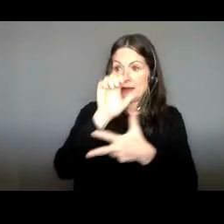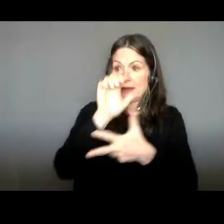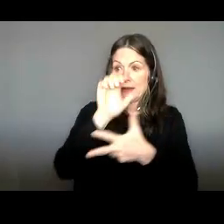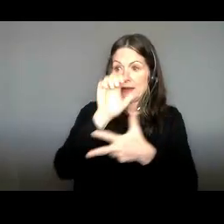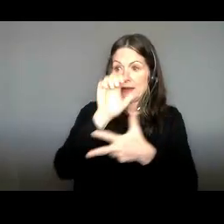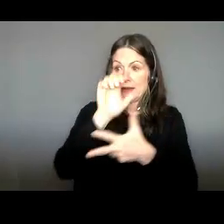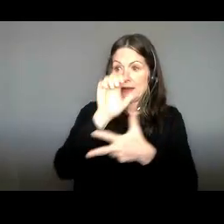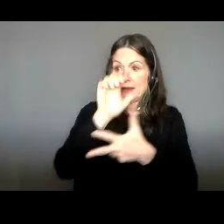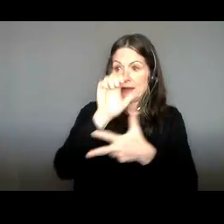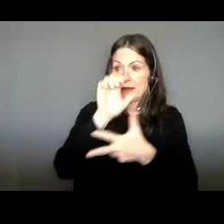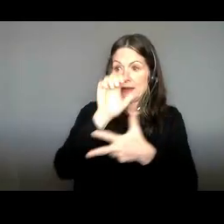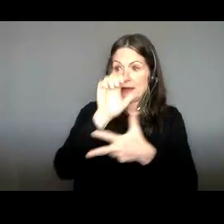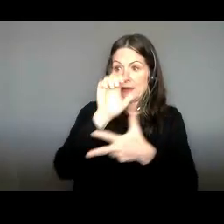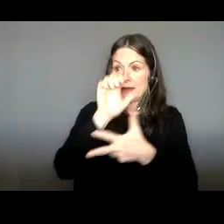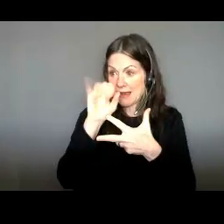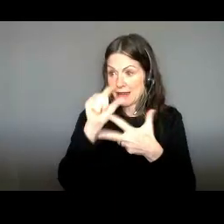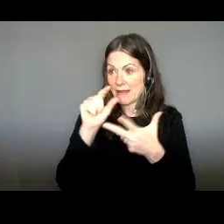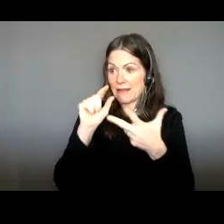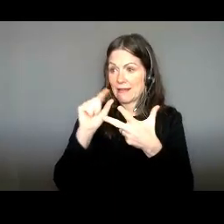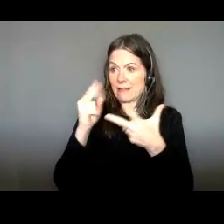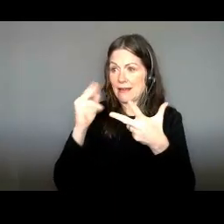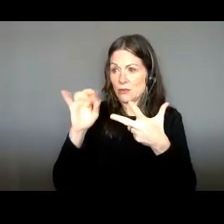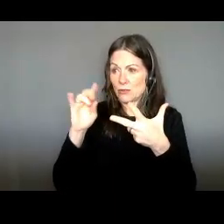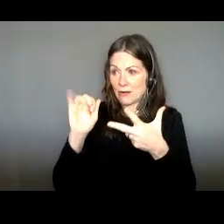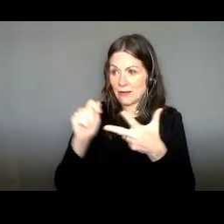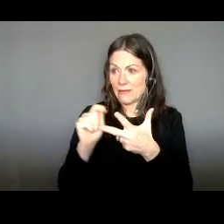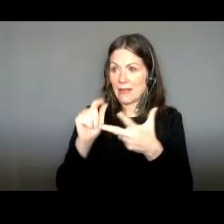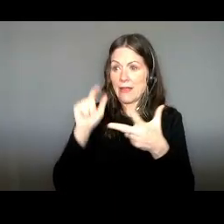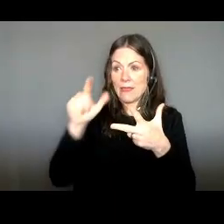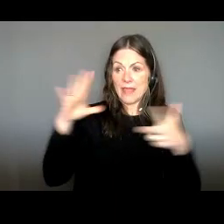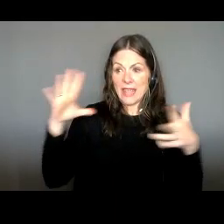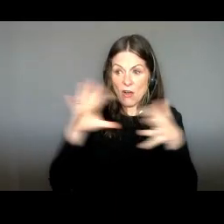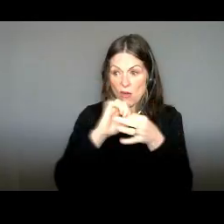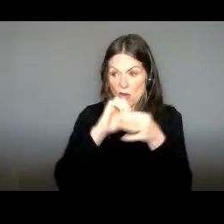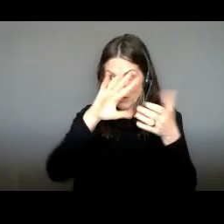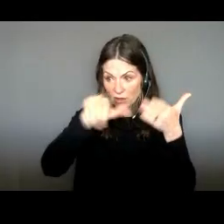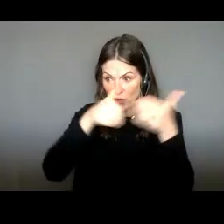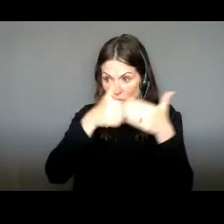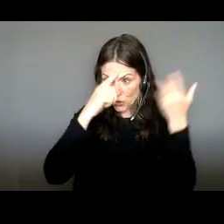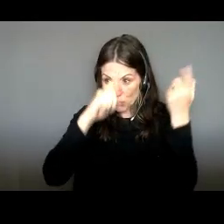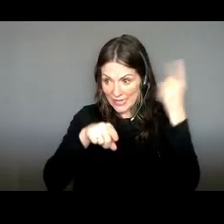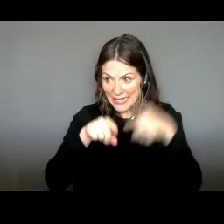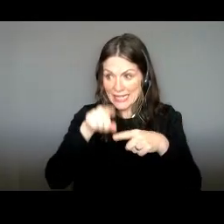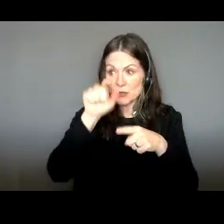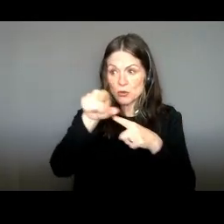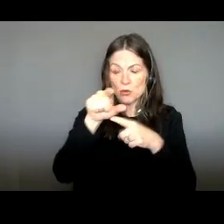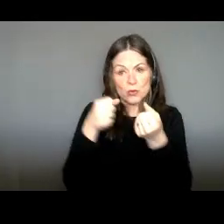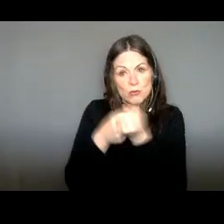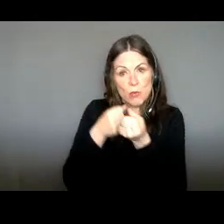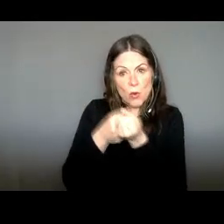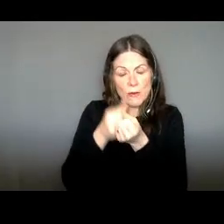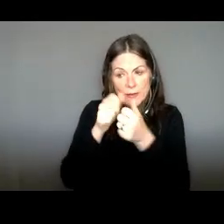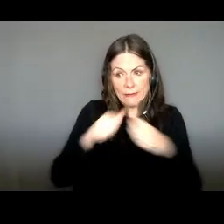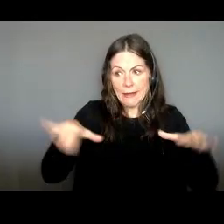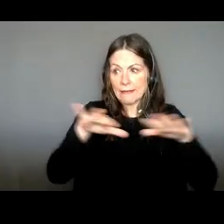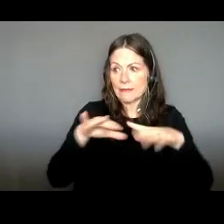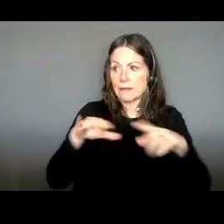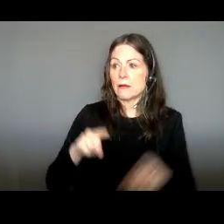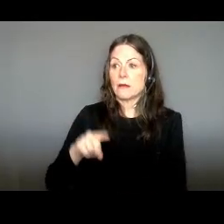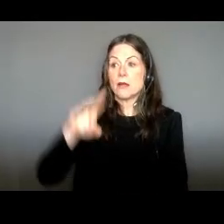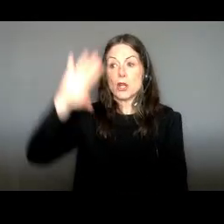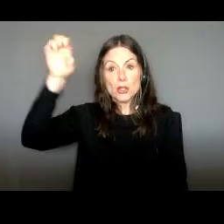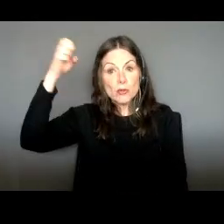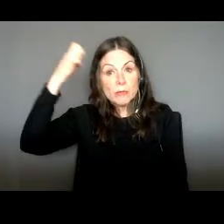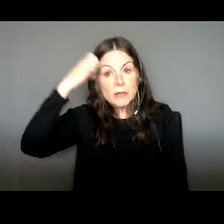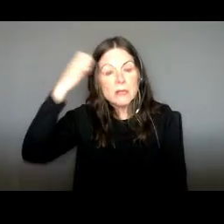land. Subsequent Indigenous nations and people, Europeans, and all newcomers have been invited into this